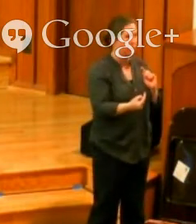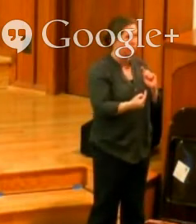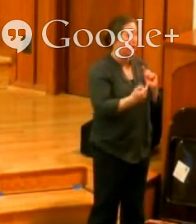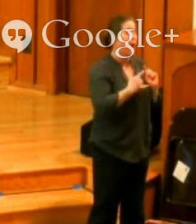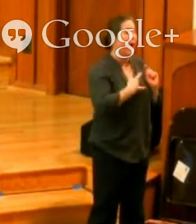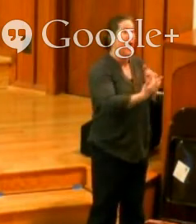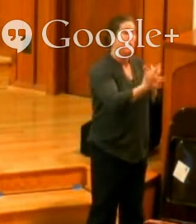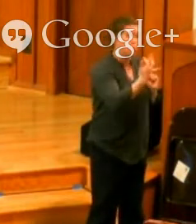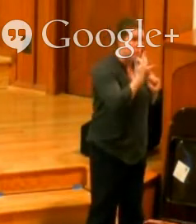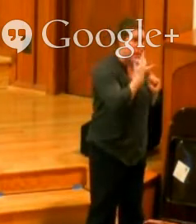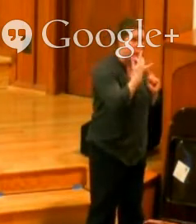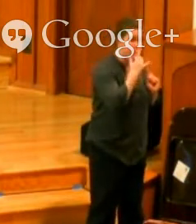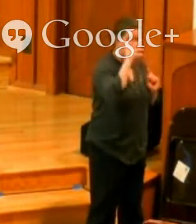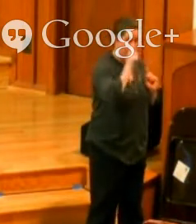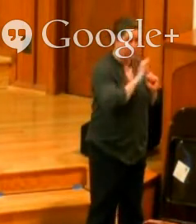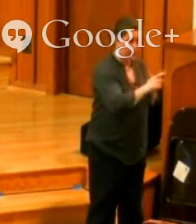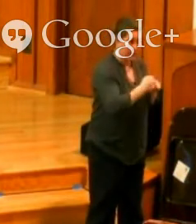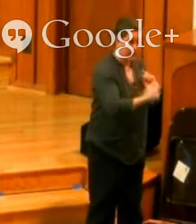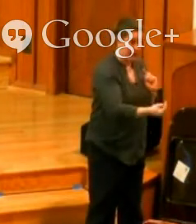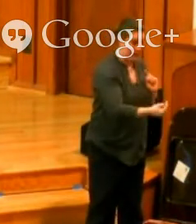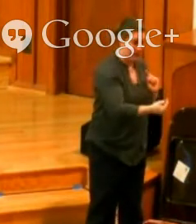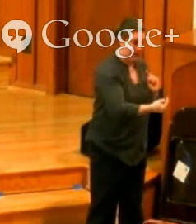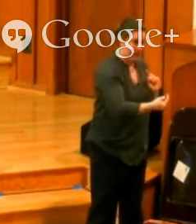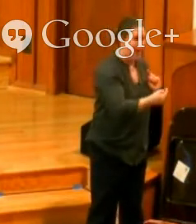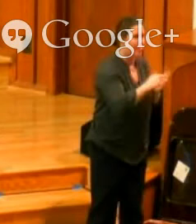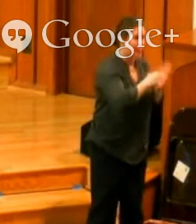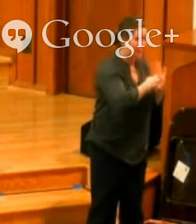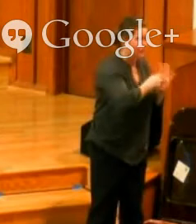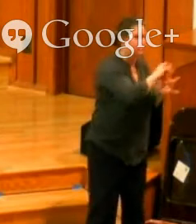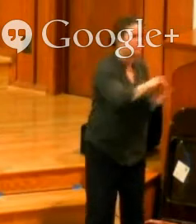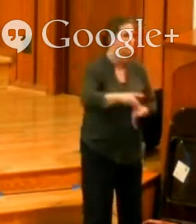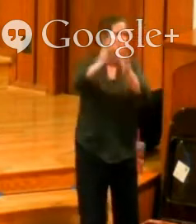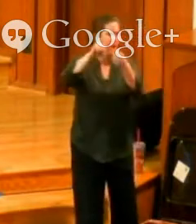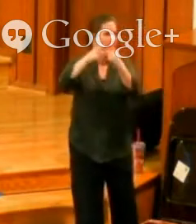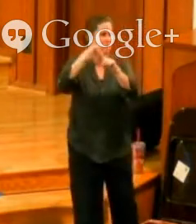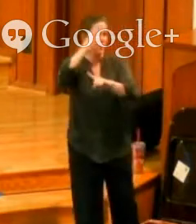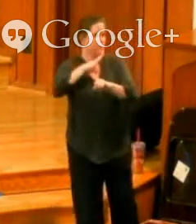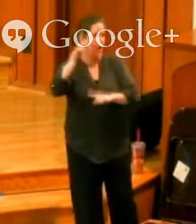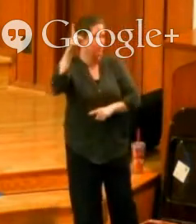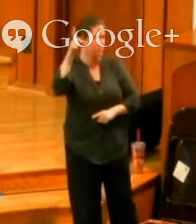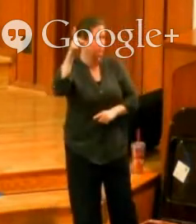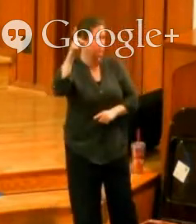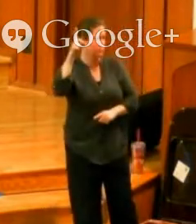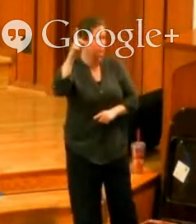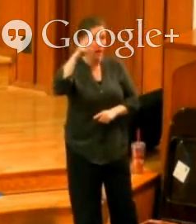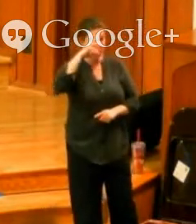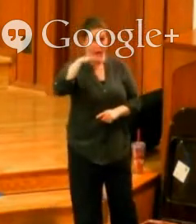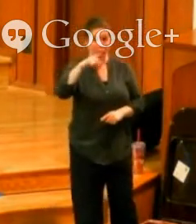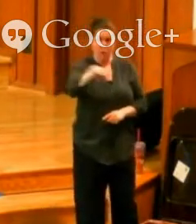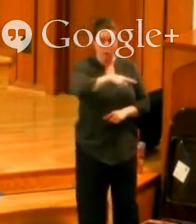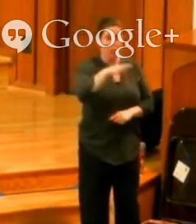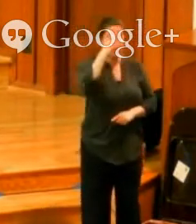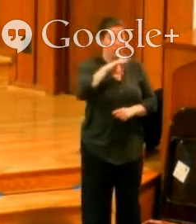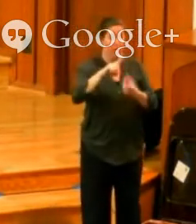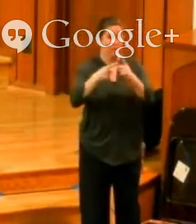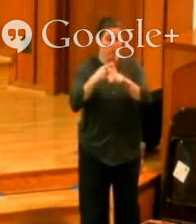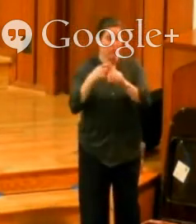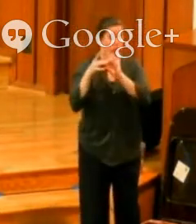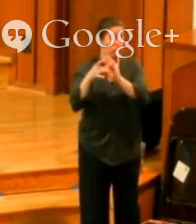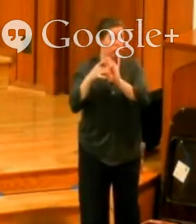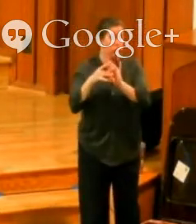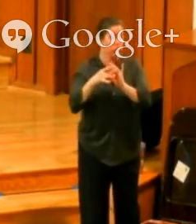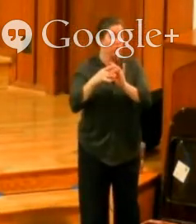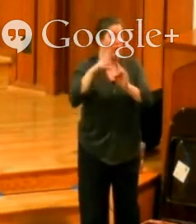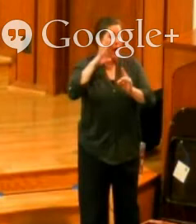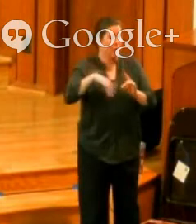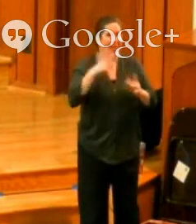enemy of Satan so that I could be a friend with God. Can you say amen? And I know that you're friends of God, and I know that I'm friends of God, and I know that that's